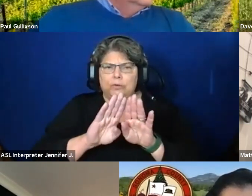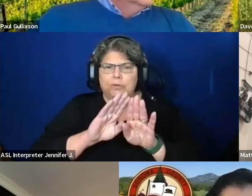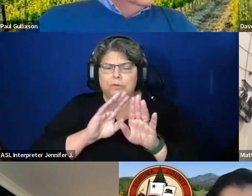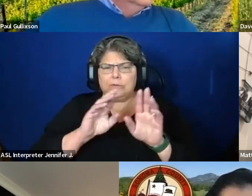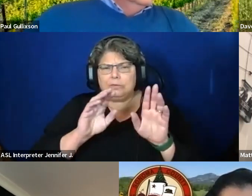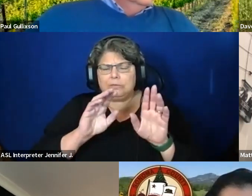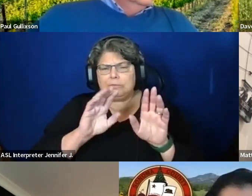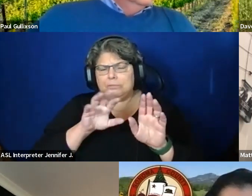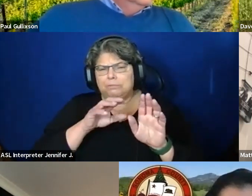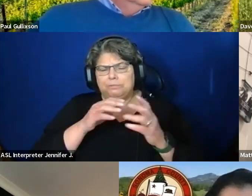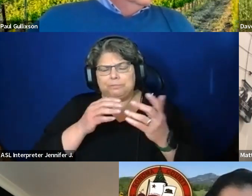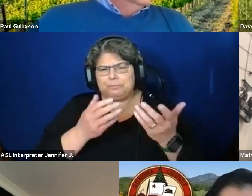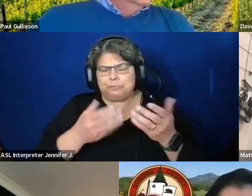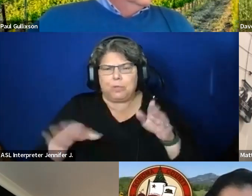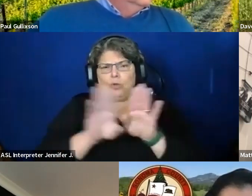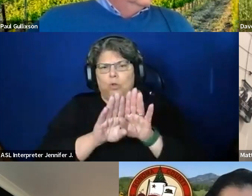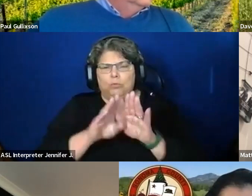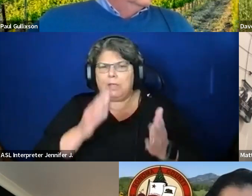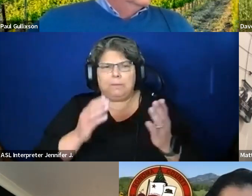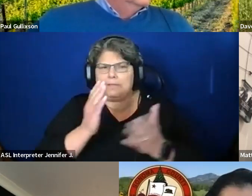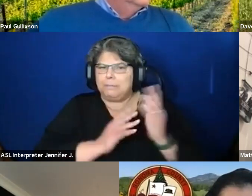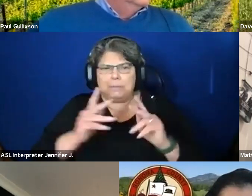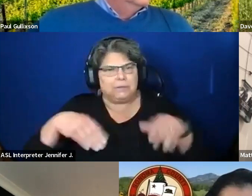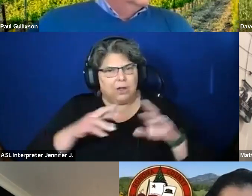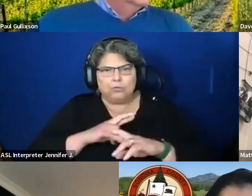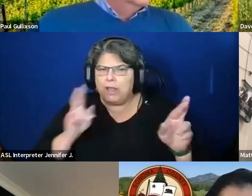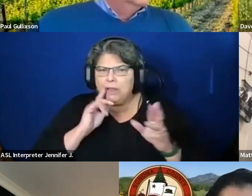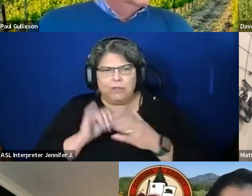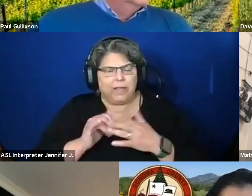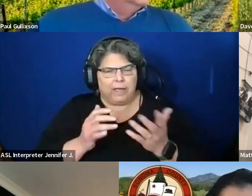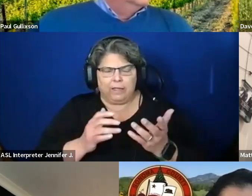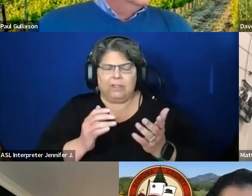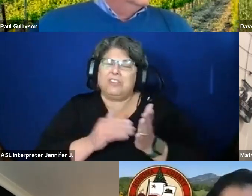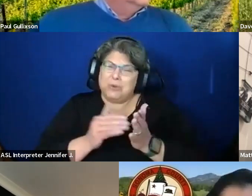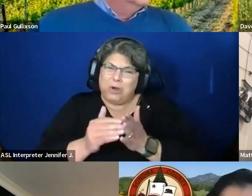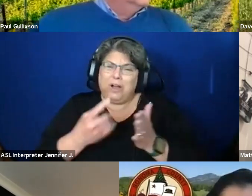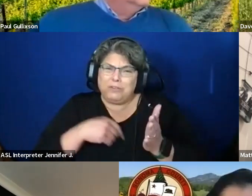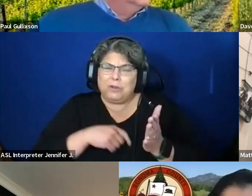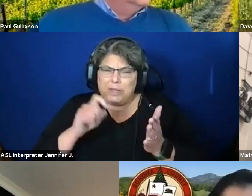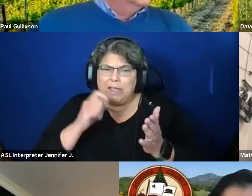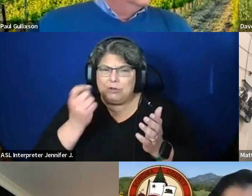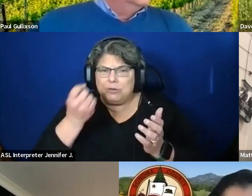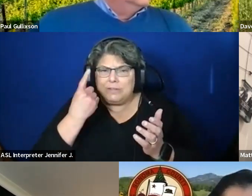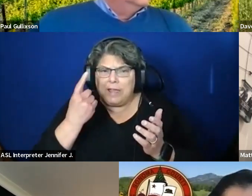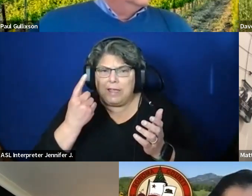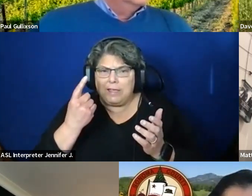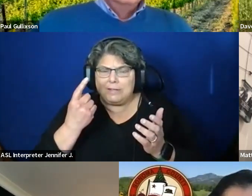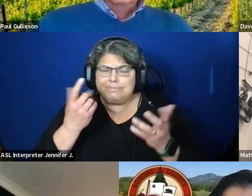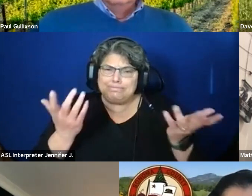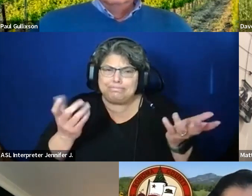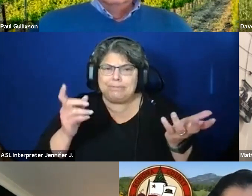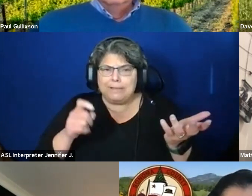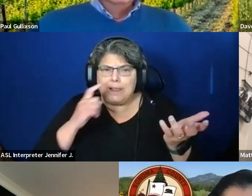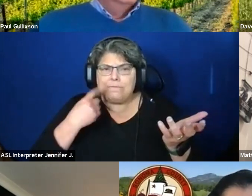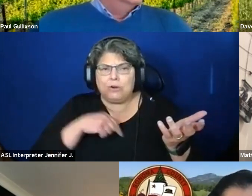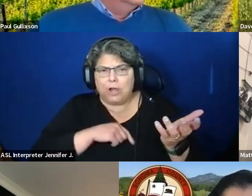instance, a closed door. So oftentimes we have to understand that it is necessary for us to